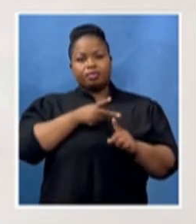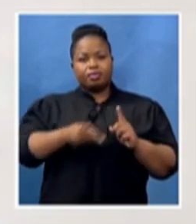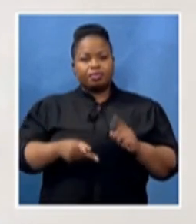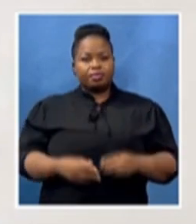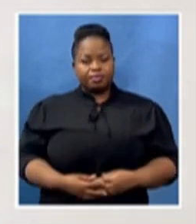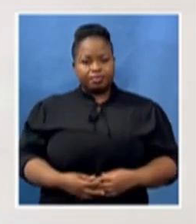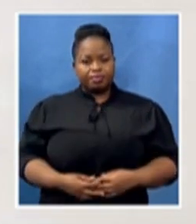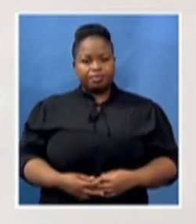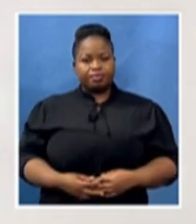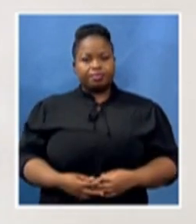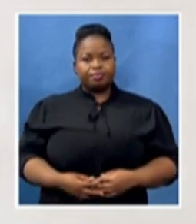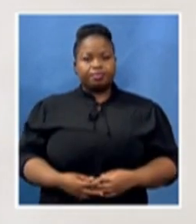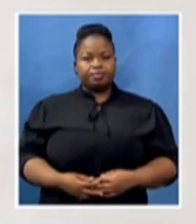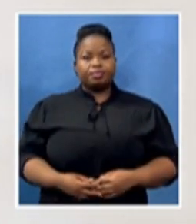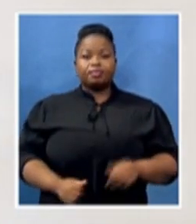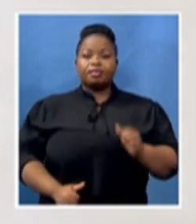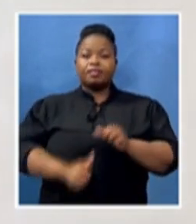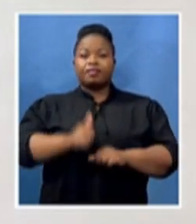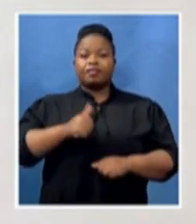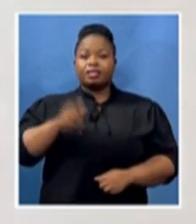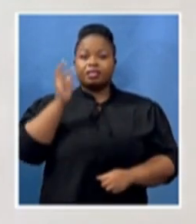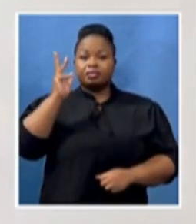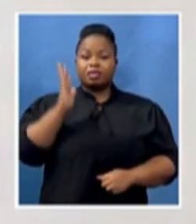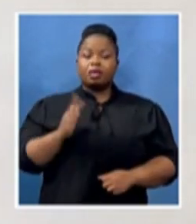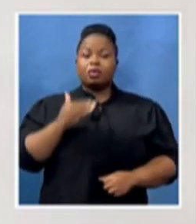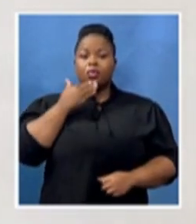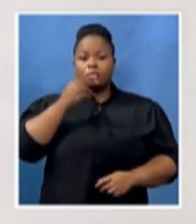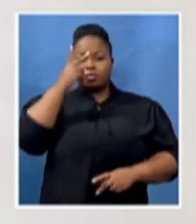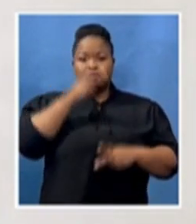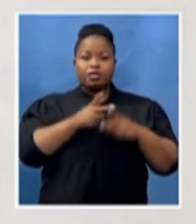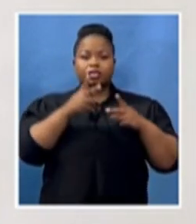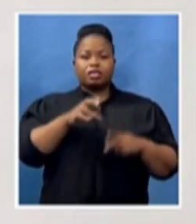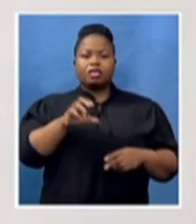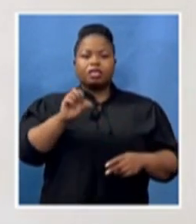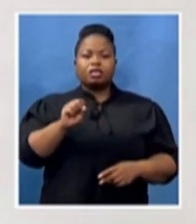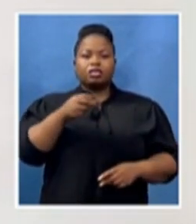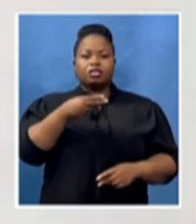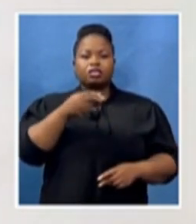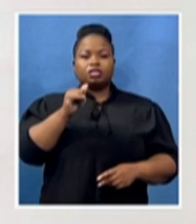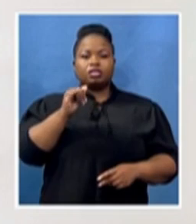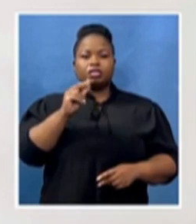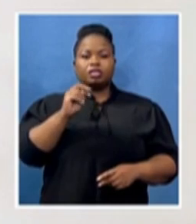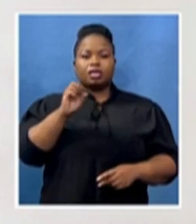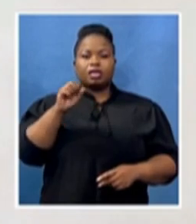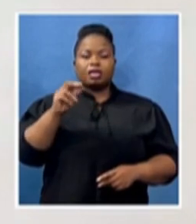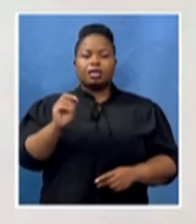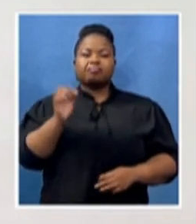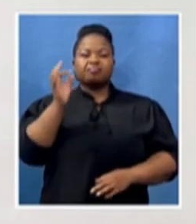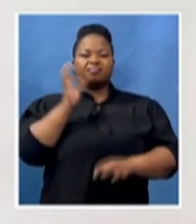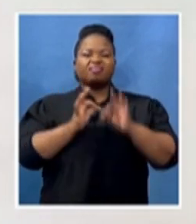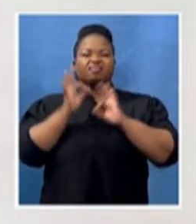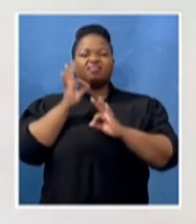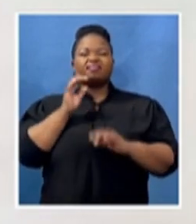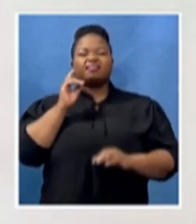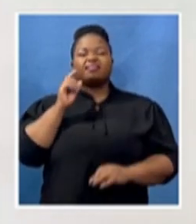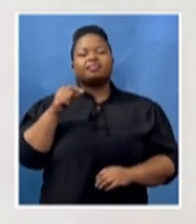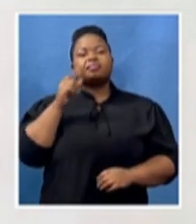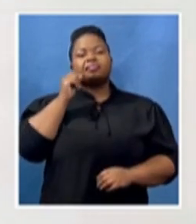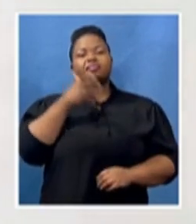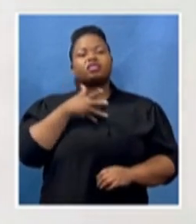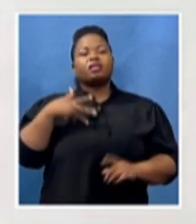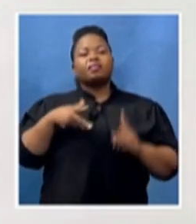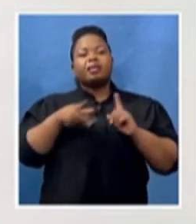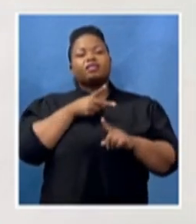Professor Shisana, will define for us what gender-based violence is, its causes, and what can we